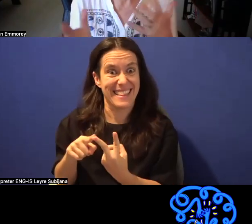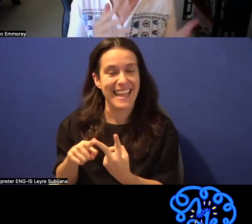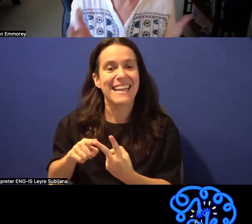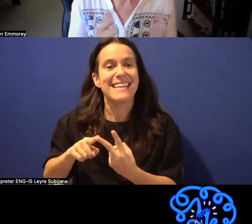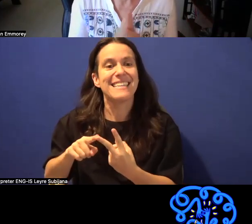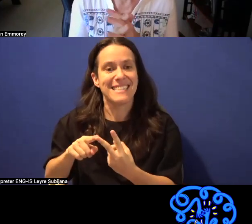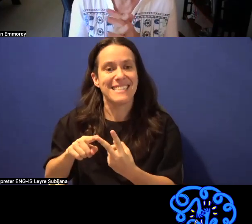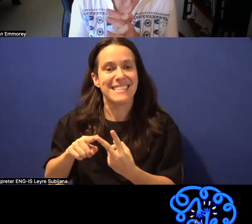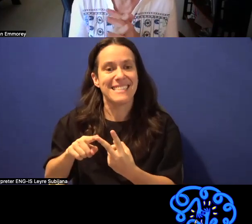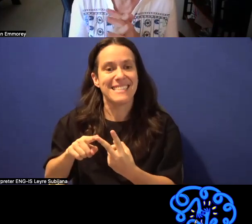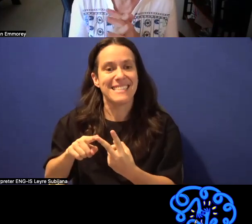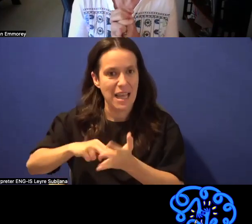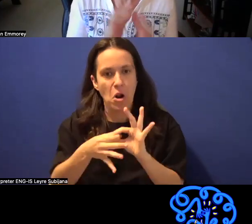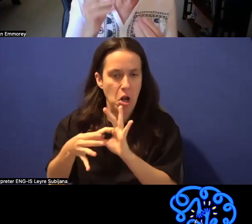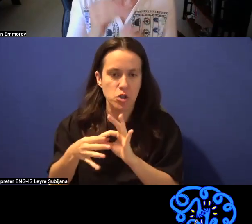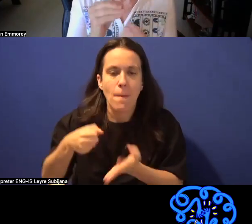association. So we had about